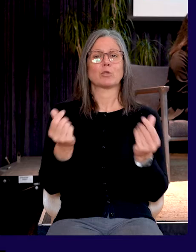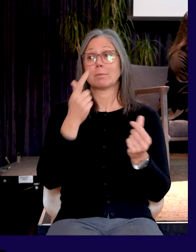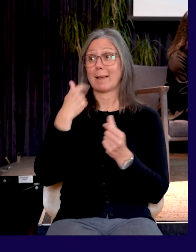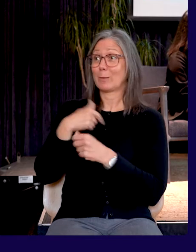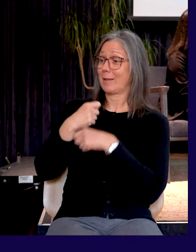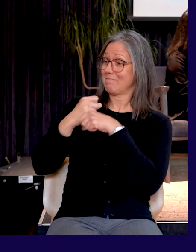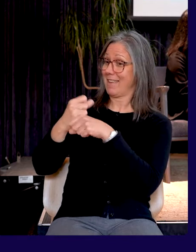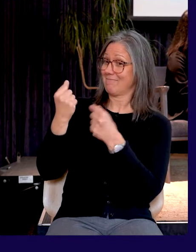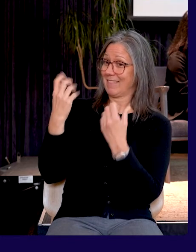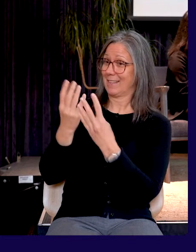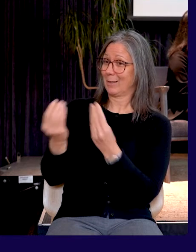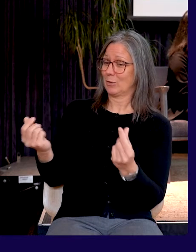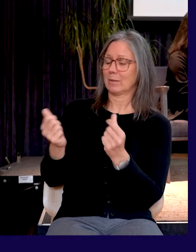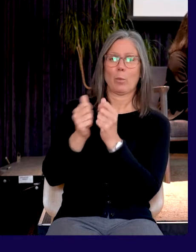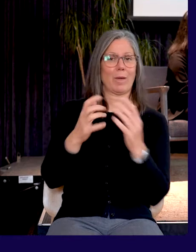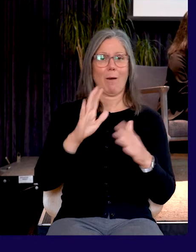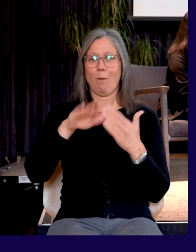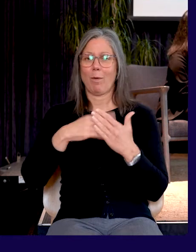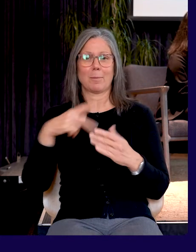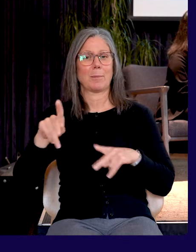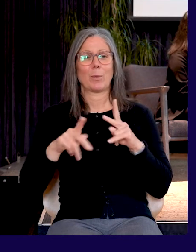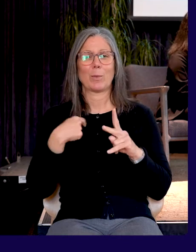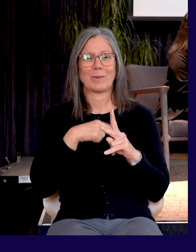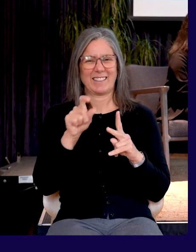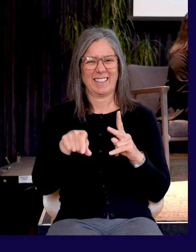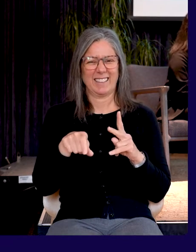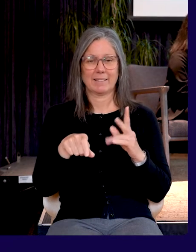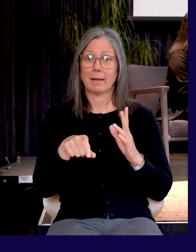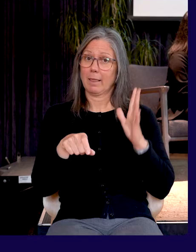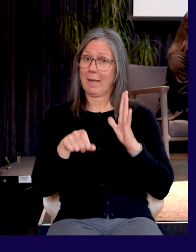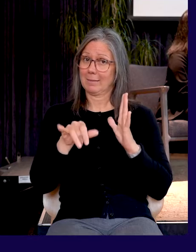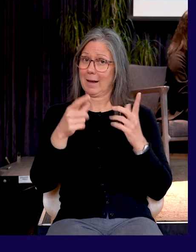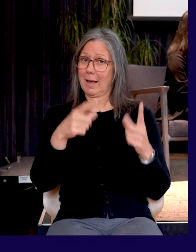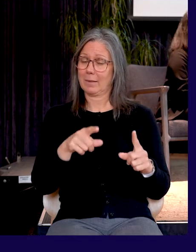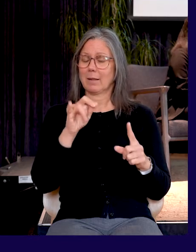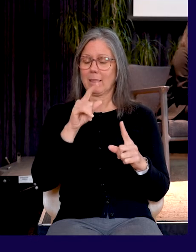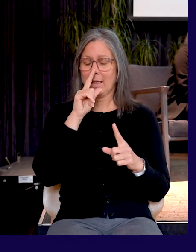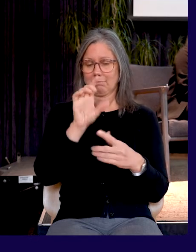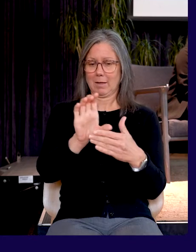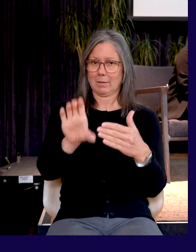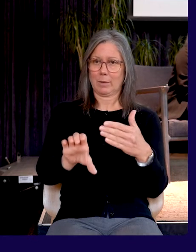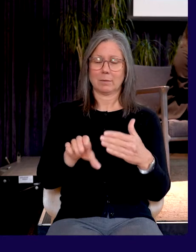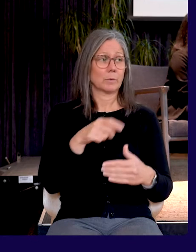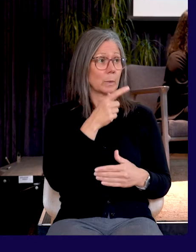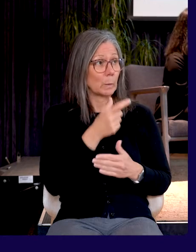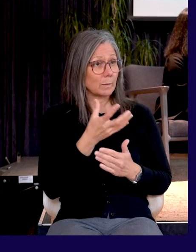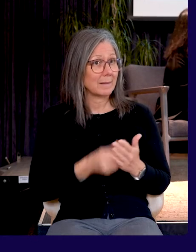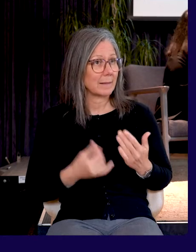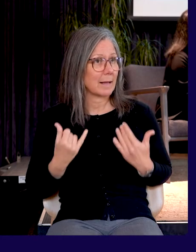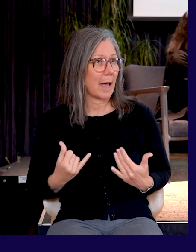of solutions without everybody needed in the past, and that has come at big consequence. Who's missing right now? Who's not